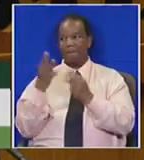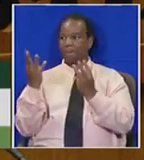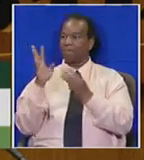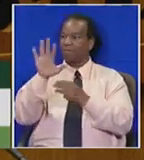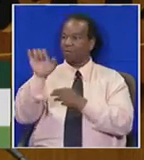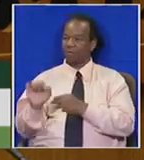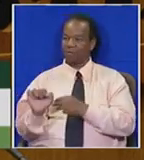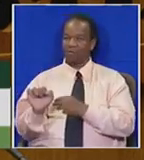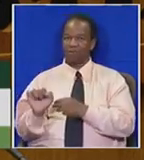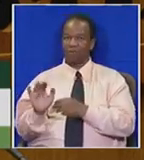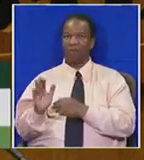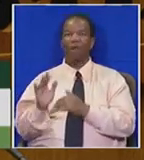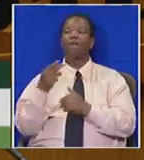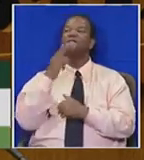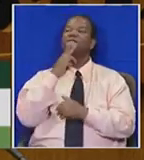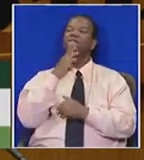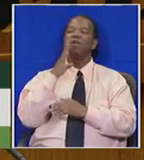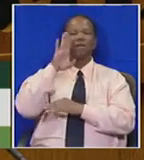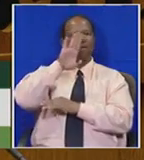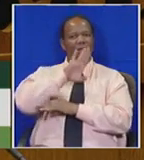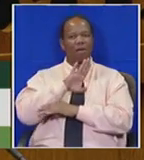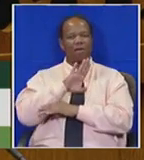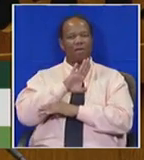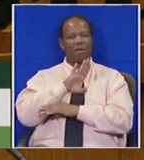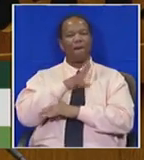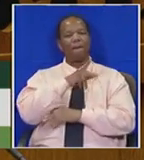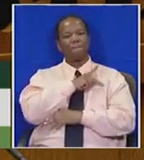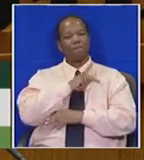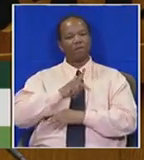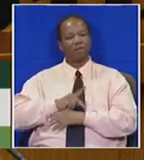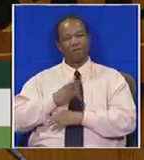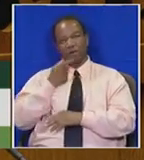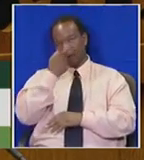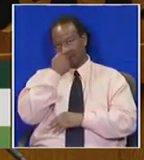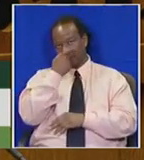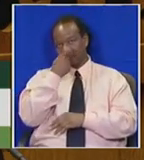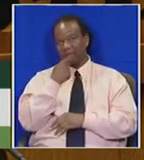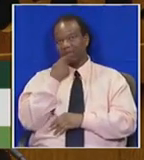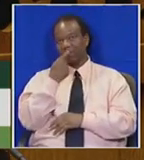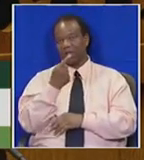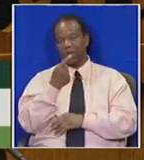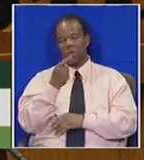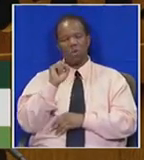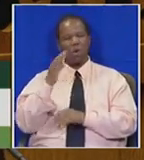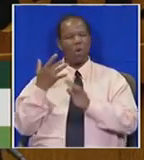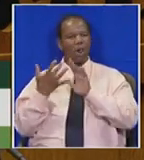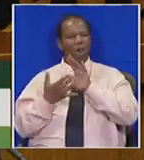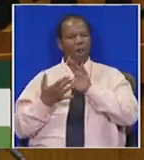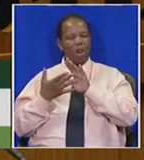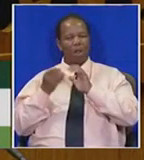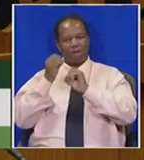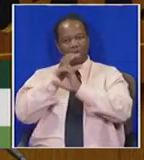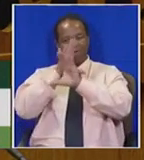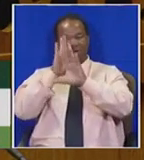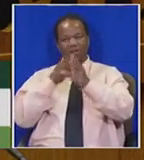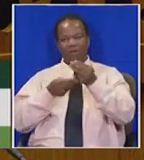Africans. On Friday night, President Ramaphosa set out a broad and inspiring vision for the economy